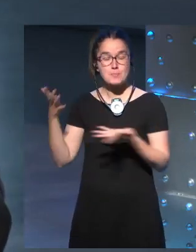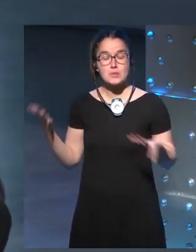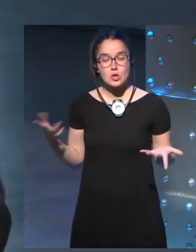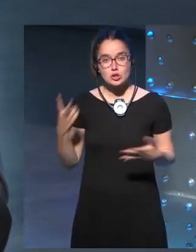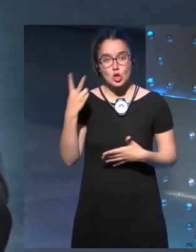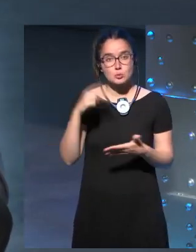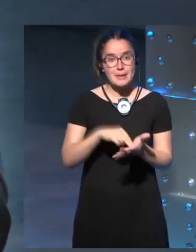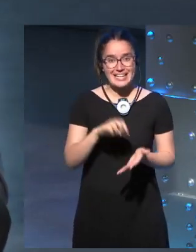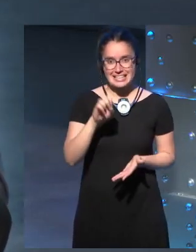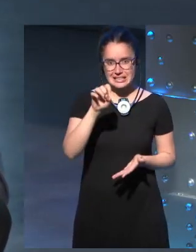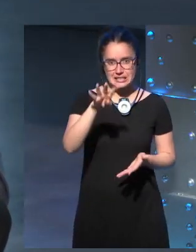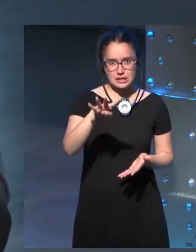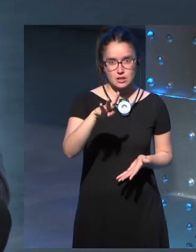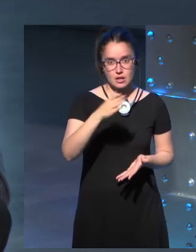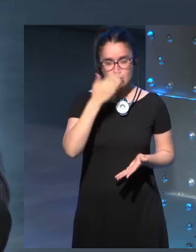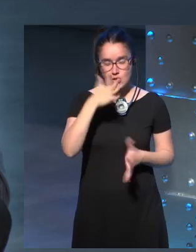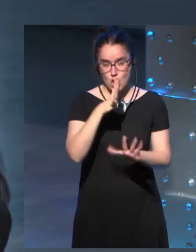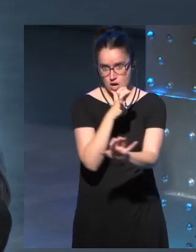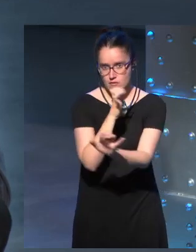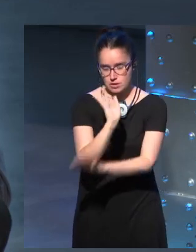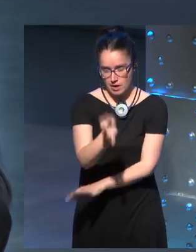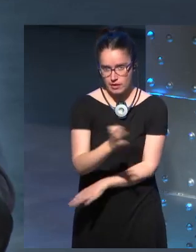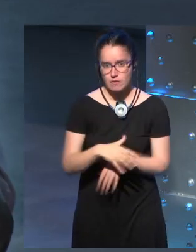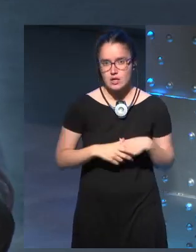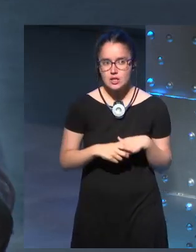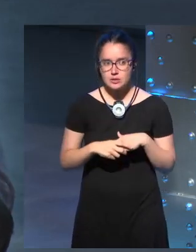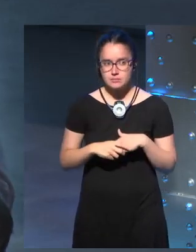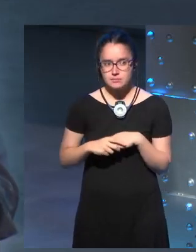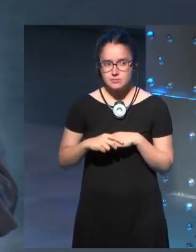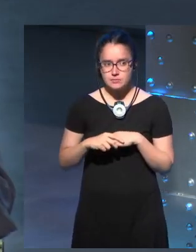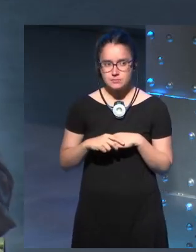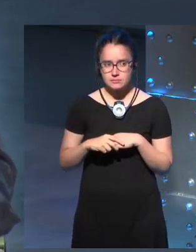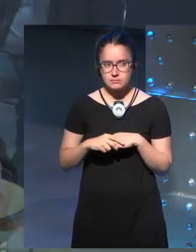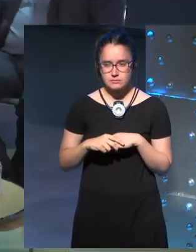was a mess. But well, Simon, I think